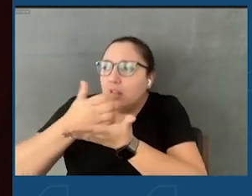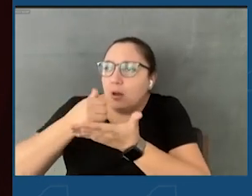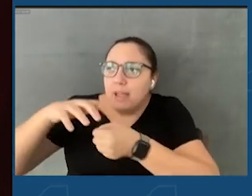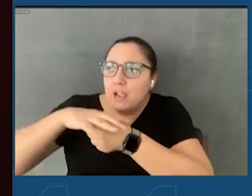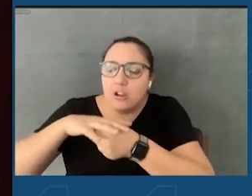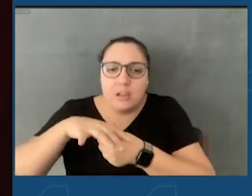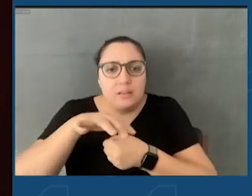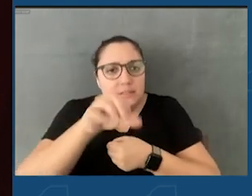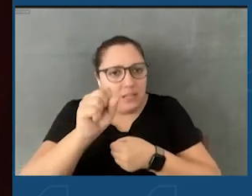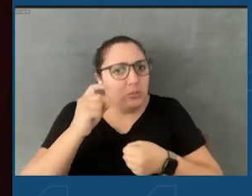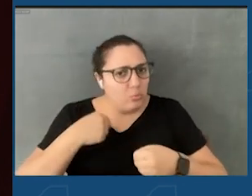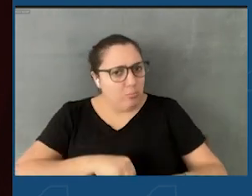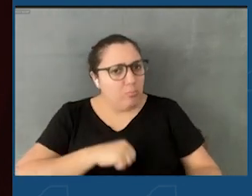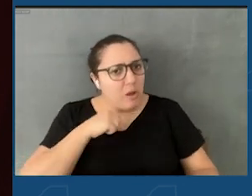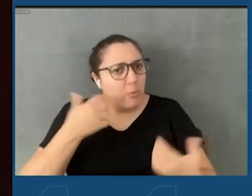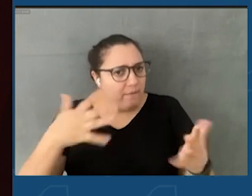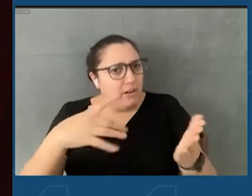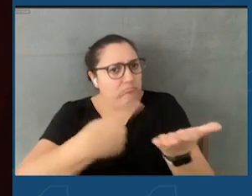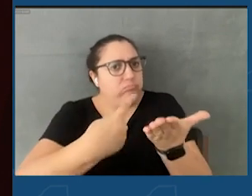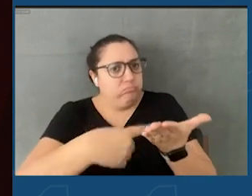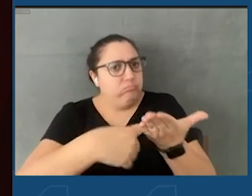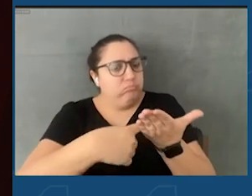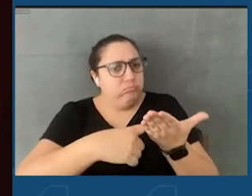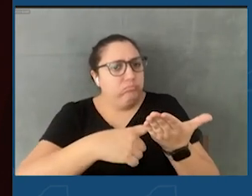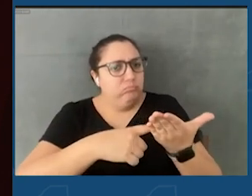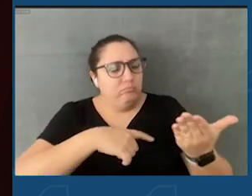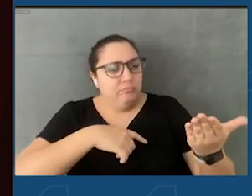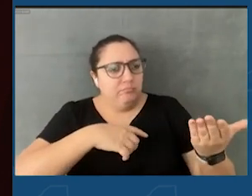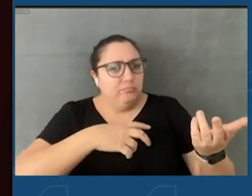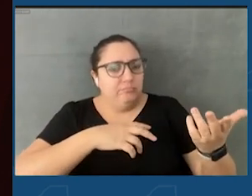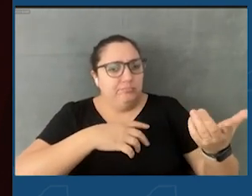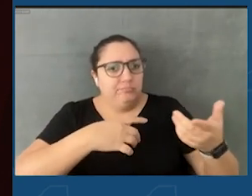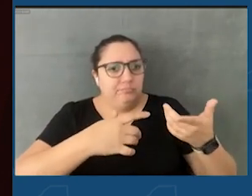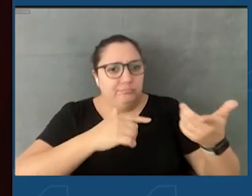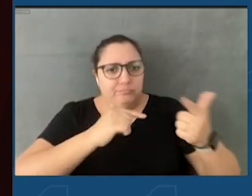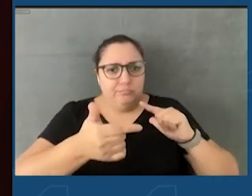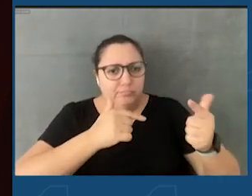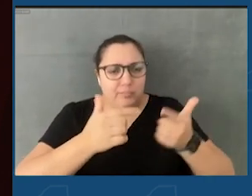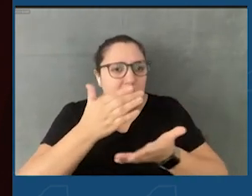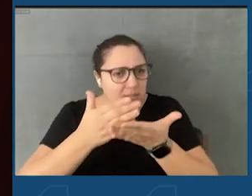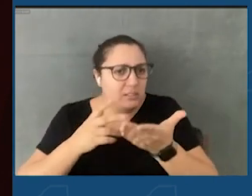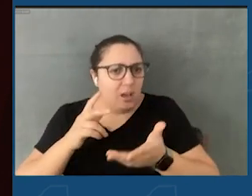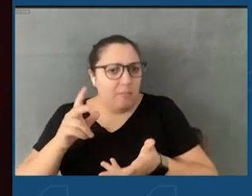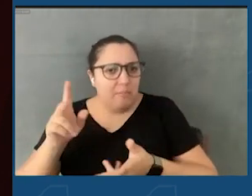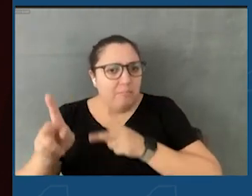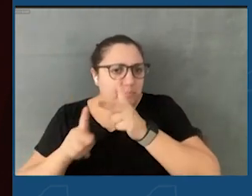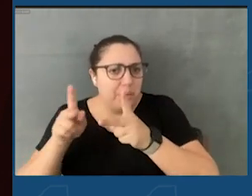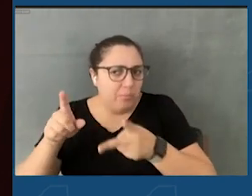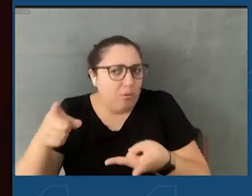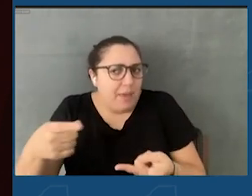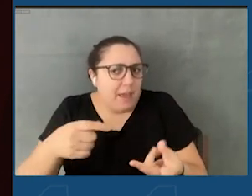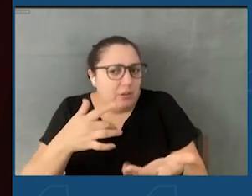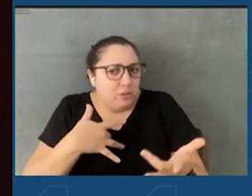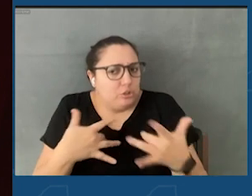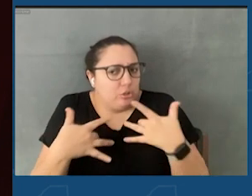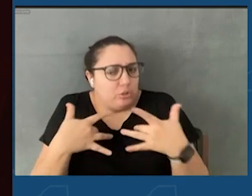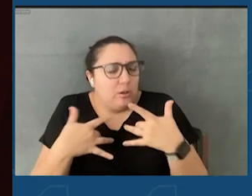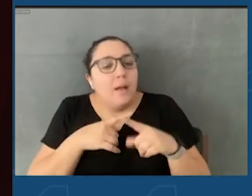doesn't add to our tax base. So we have to ensure that we are doing market rate housing